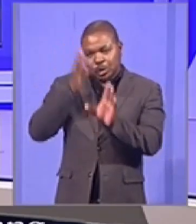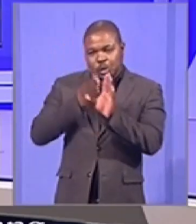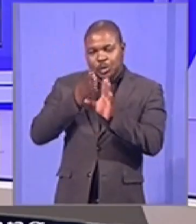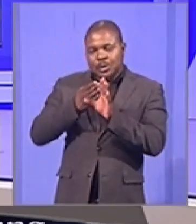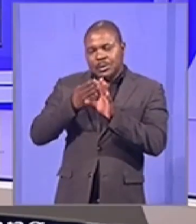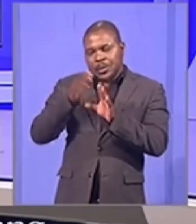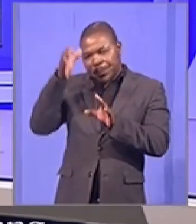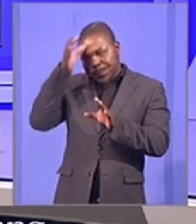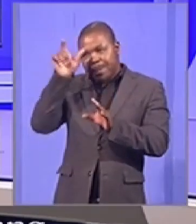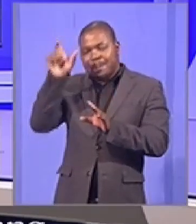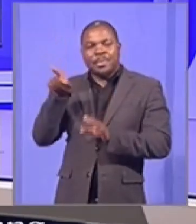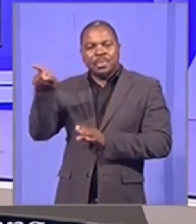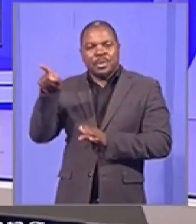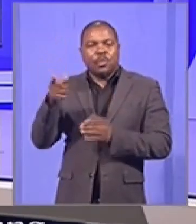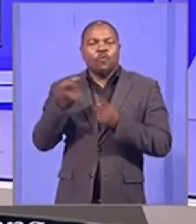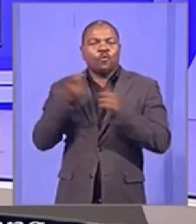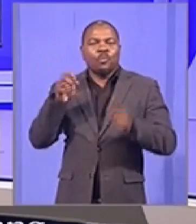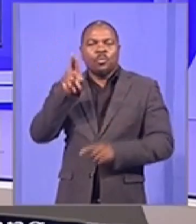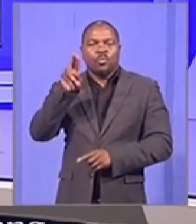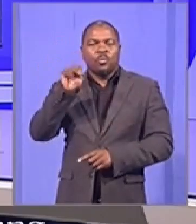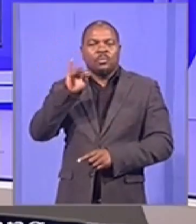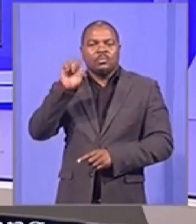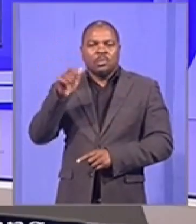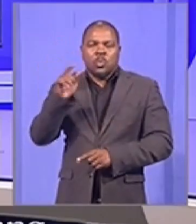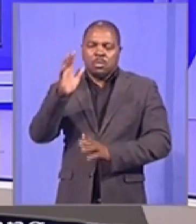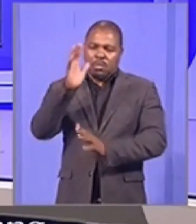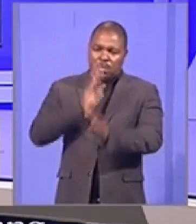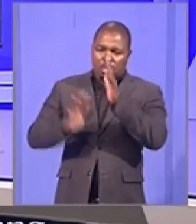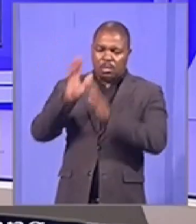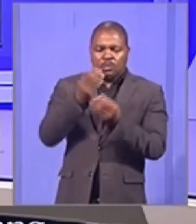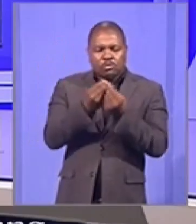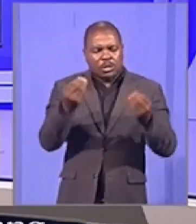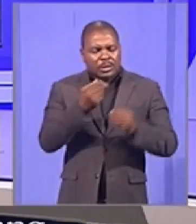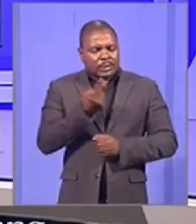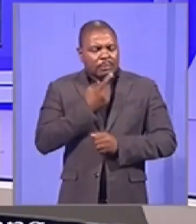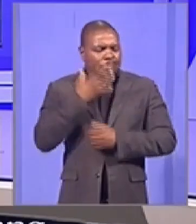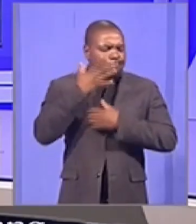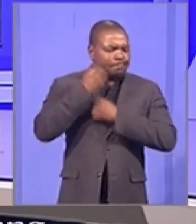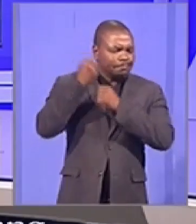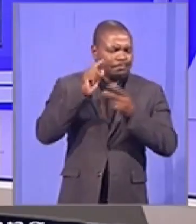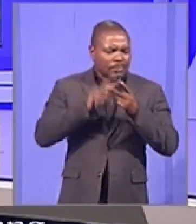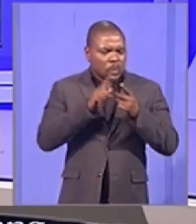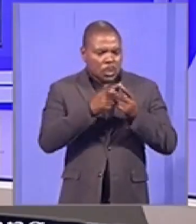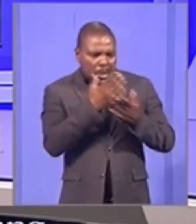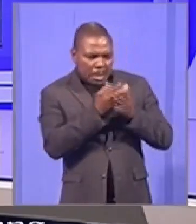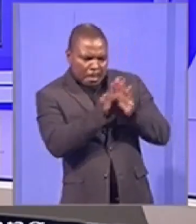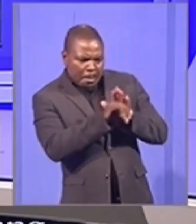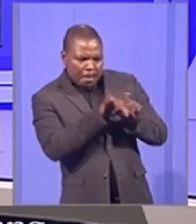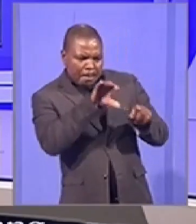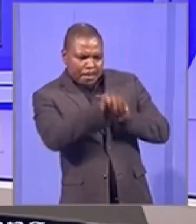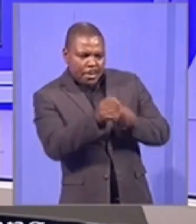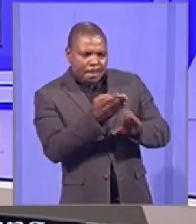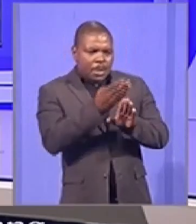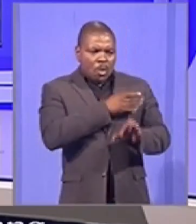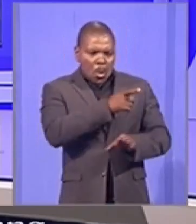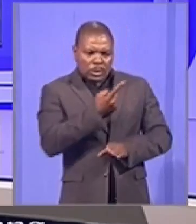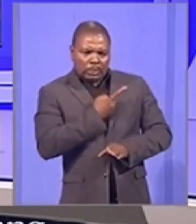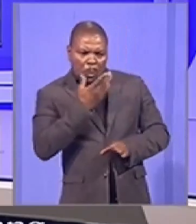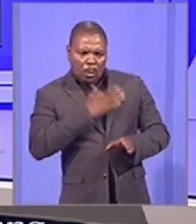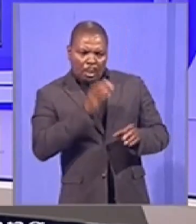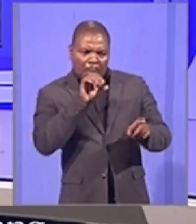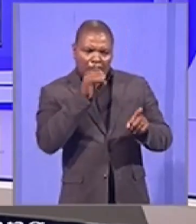kwa UNISA. Go utlwa mabaka magolo a go ipolaya ga bana le ka ga matshwao a ka lemosang batsadi gore ngwana